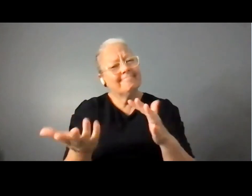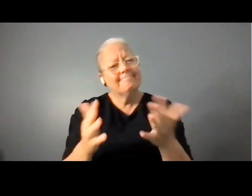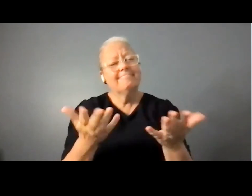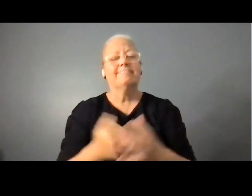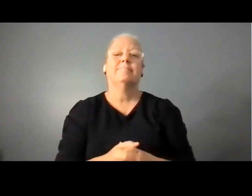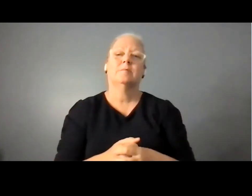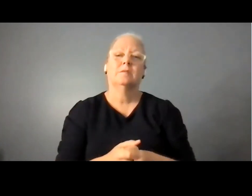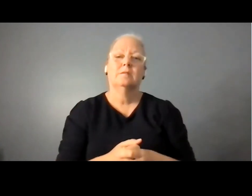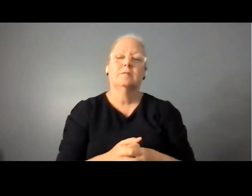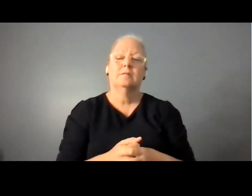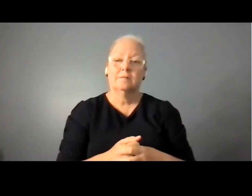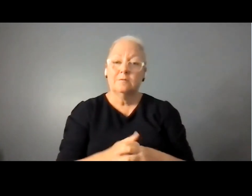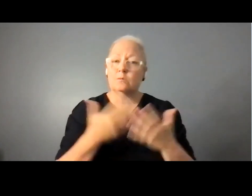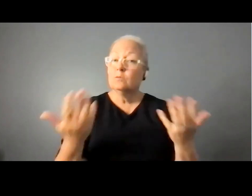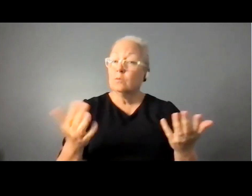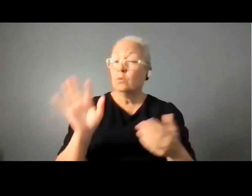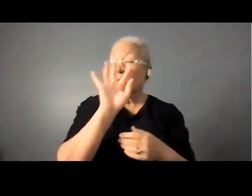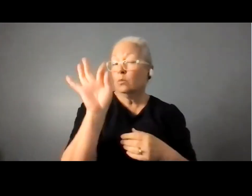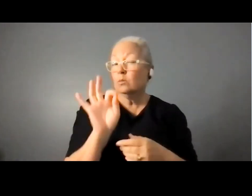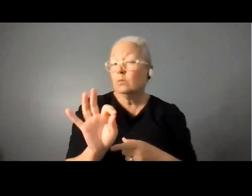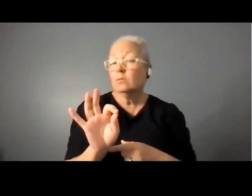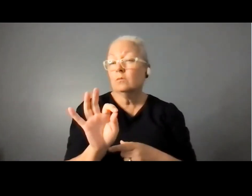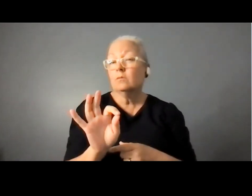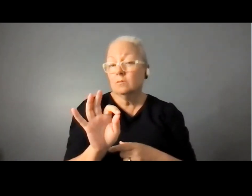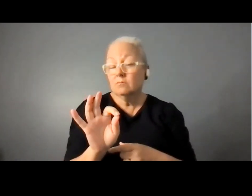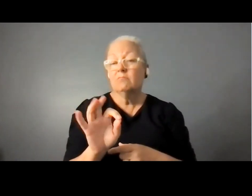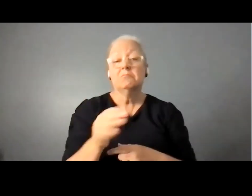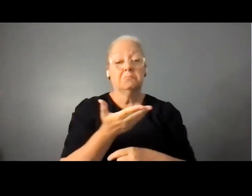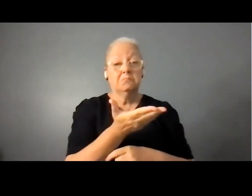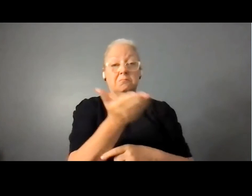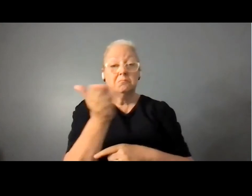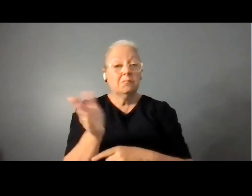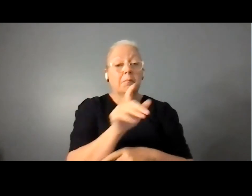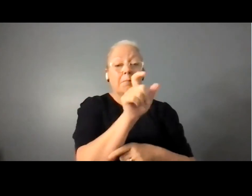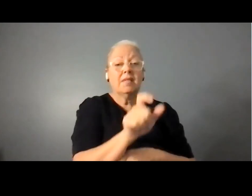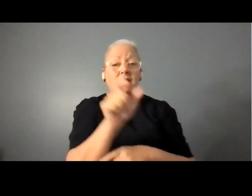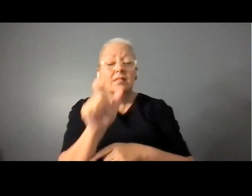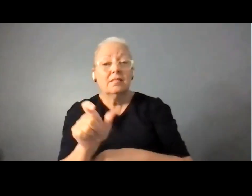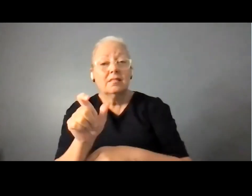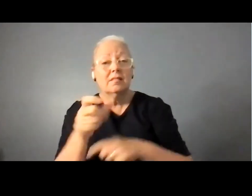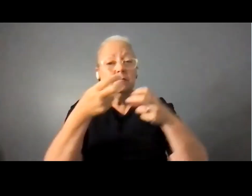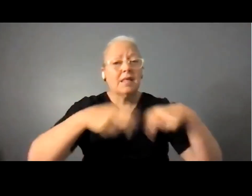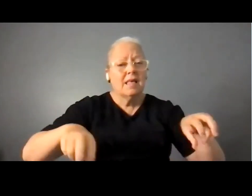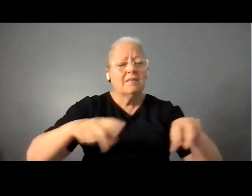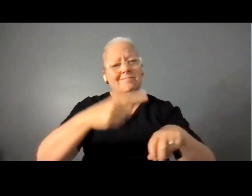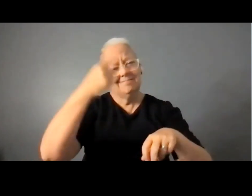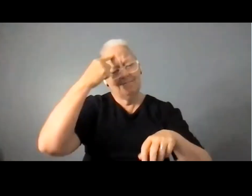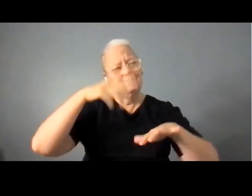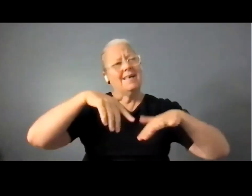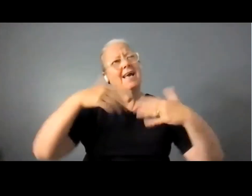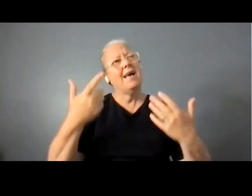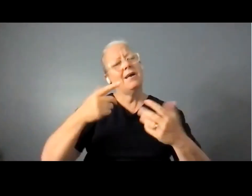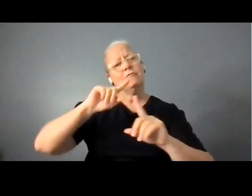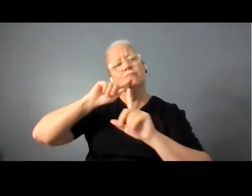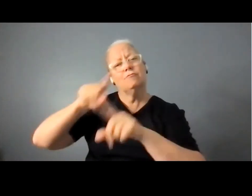What can the panelists, our colleagues in the panel, how can they answer this? Maybe Andrea